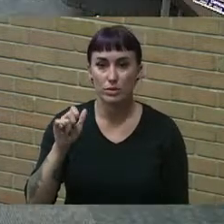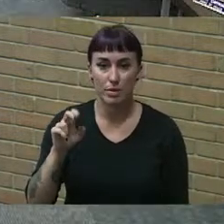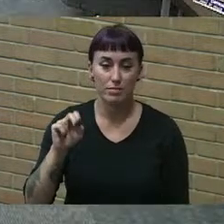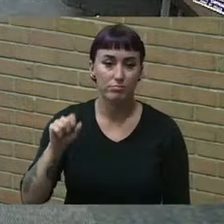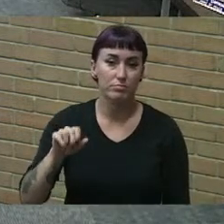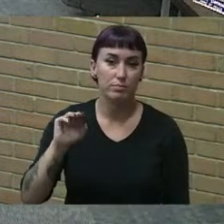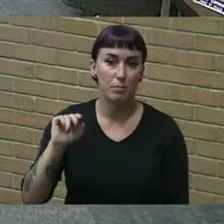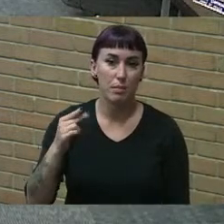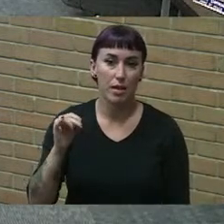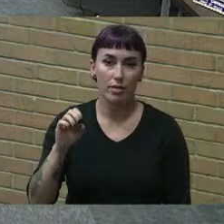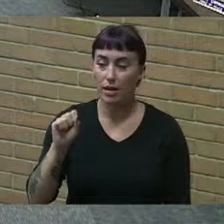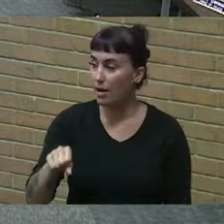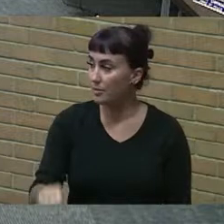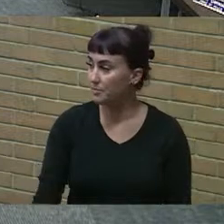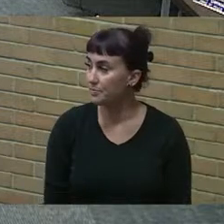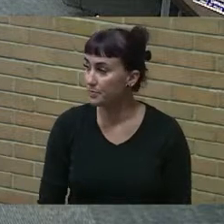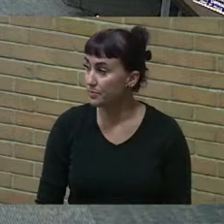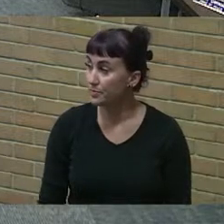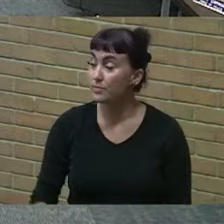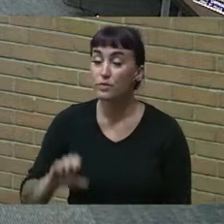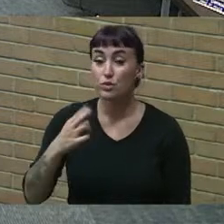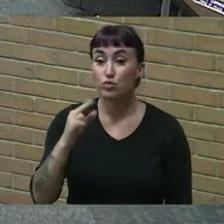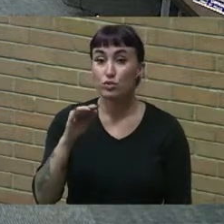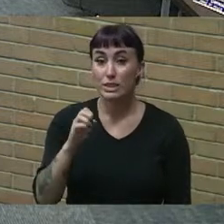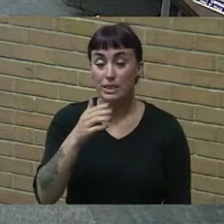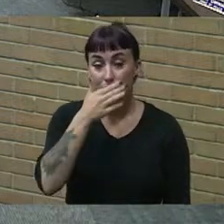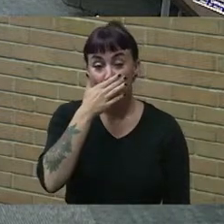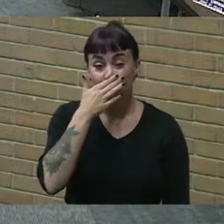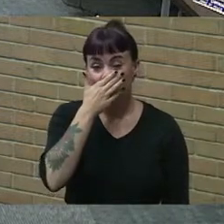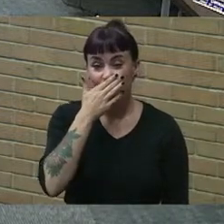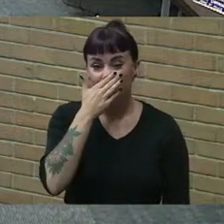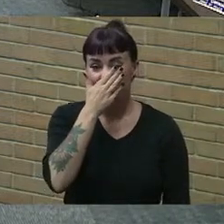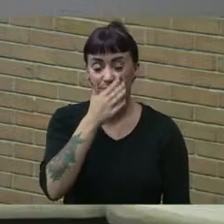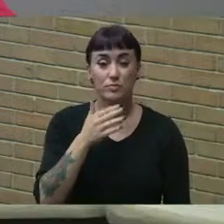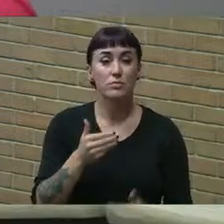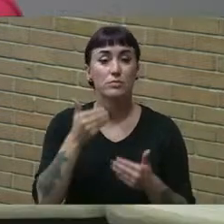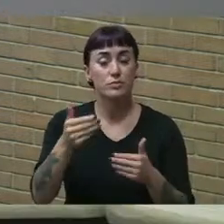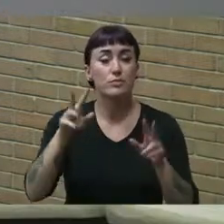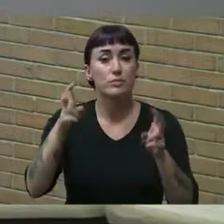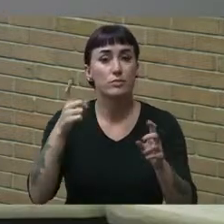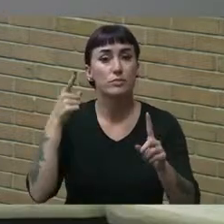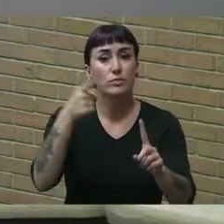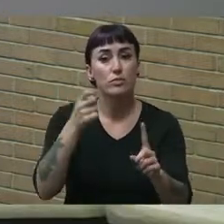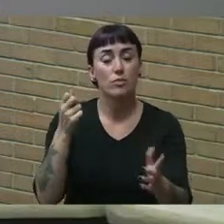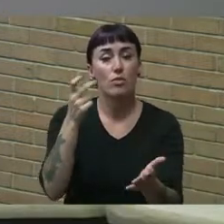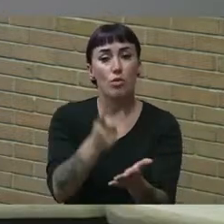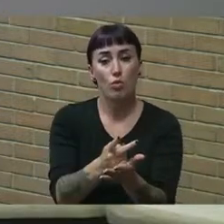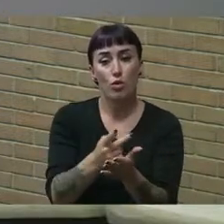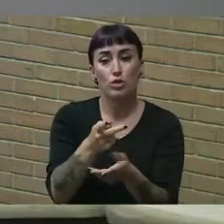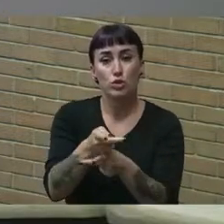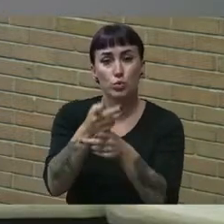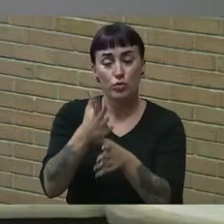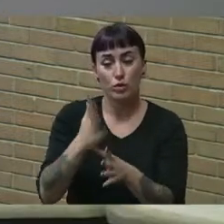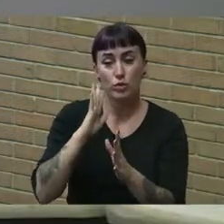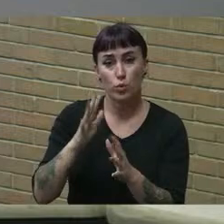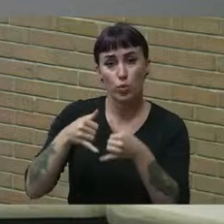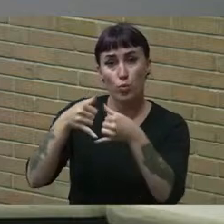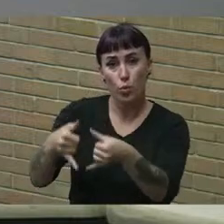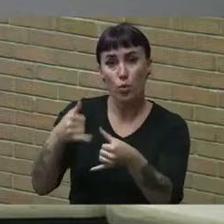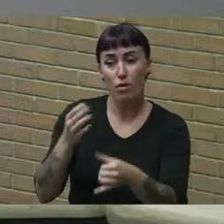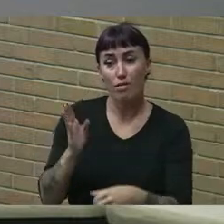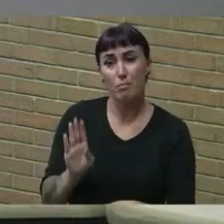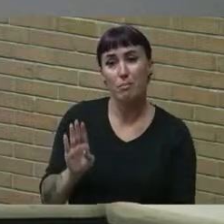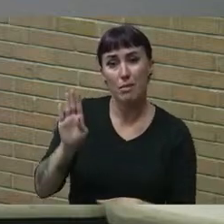Aye. Supervisor Mealy? Aye. Christine. The next matter seeks to authorize the supervisor to award a